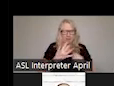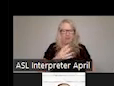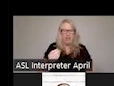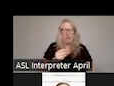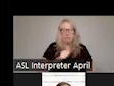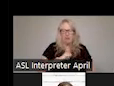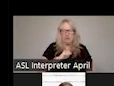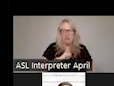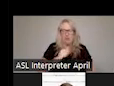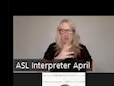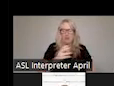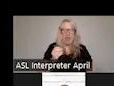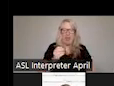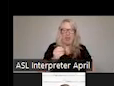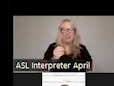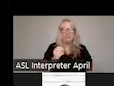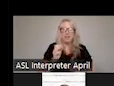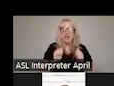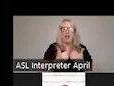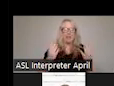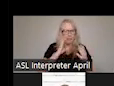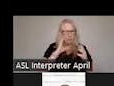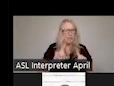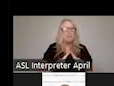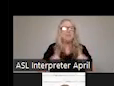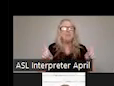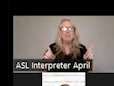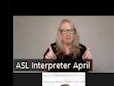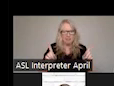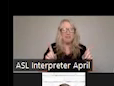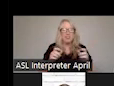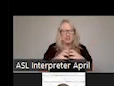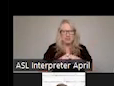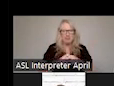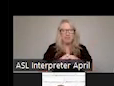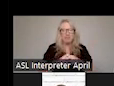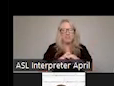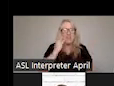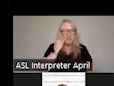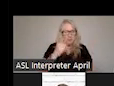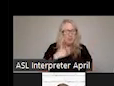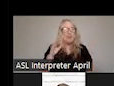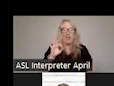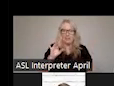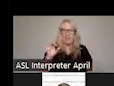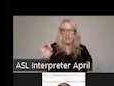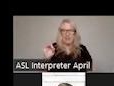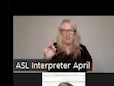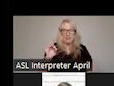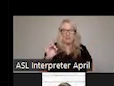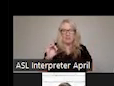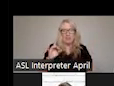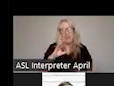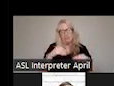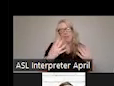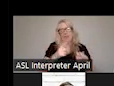and how things would have been different if we had 988. And I can give